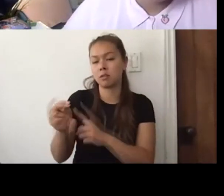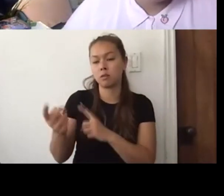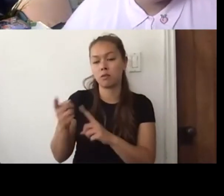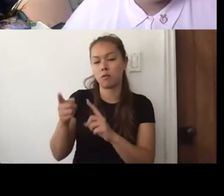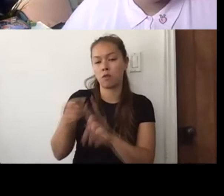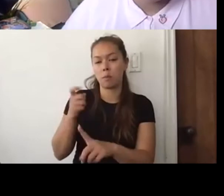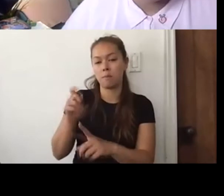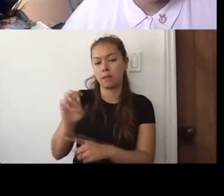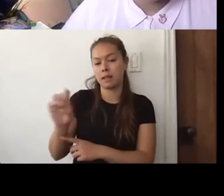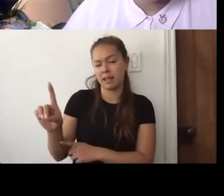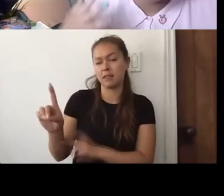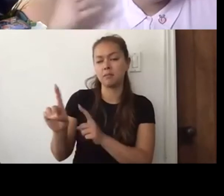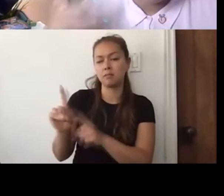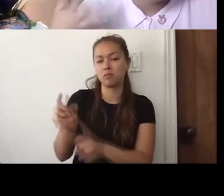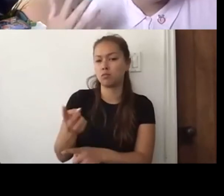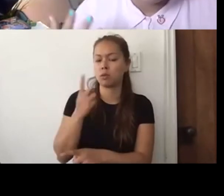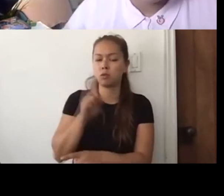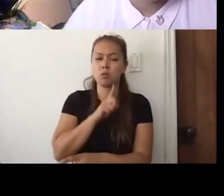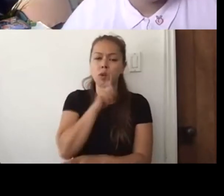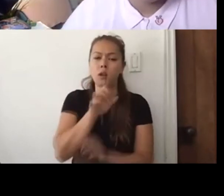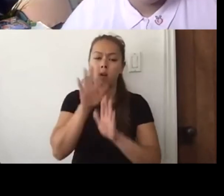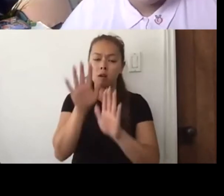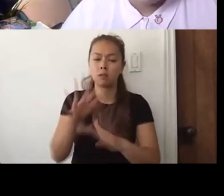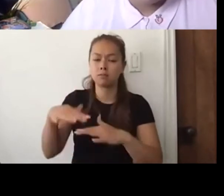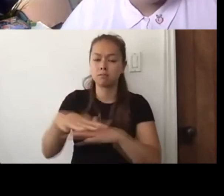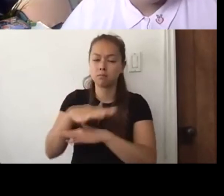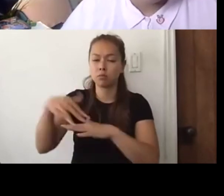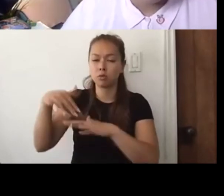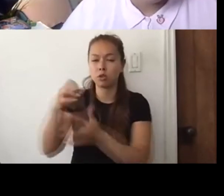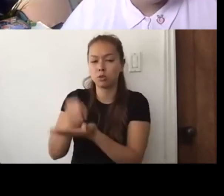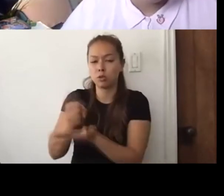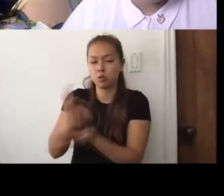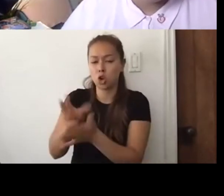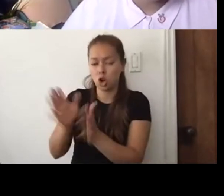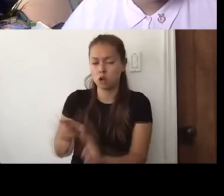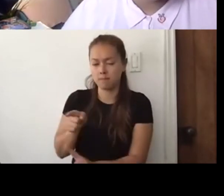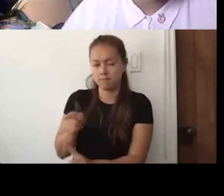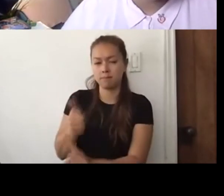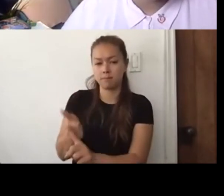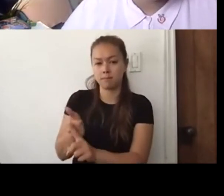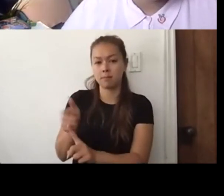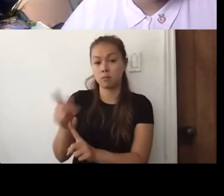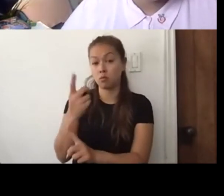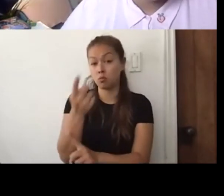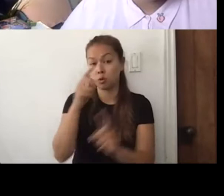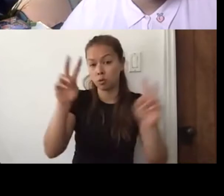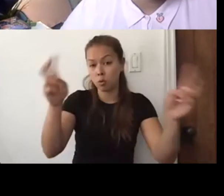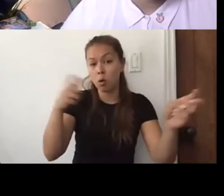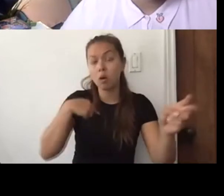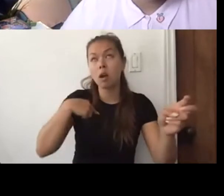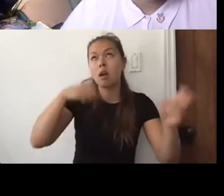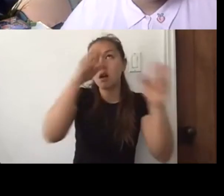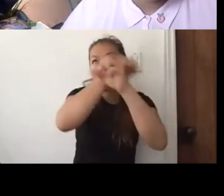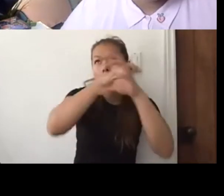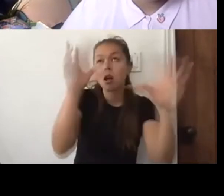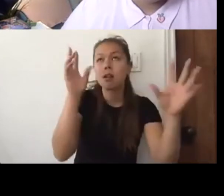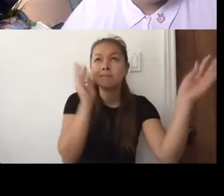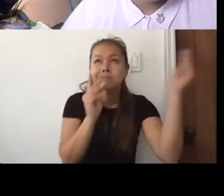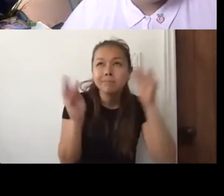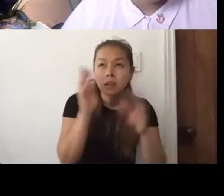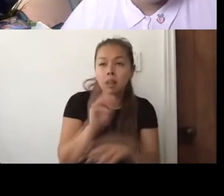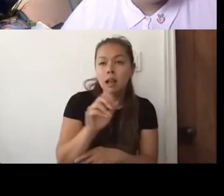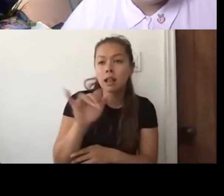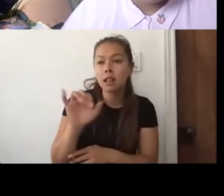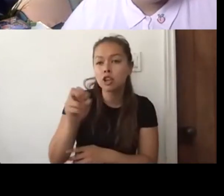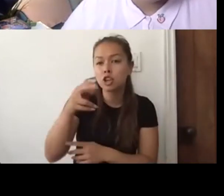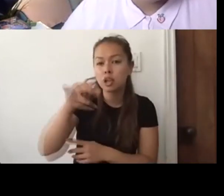she, you know, really got me thinking about allyship in the performative sense, where she, you know, speaks to one of her